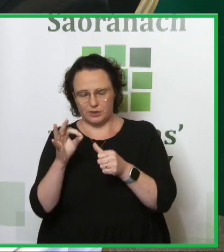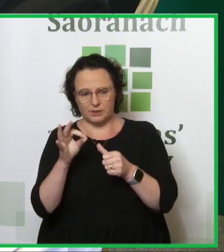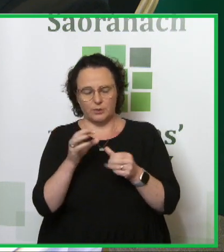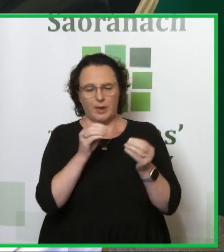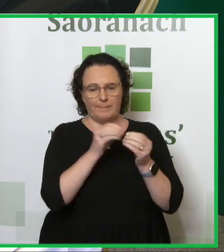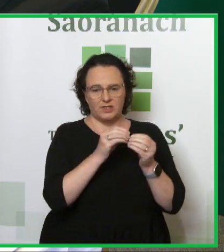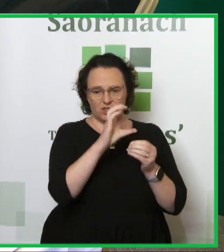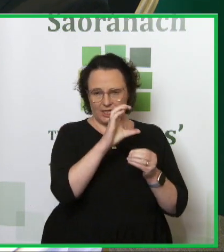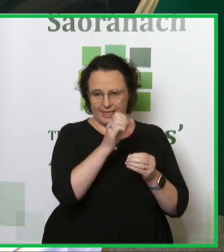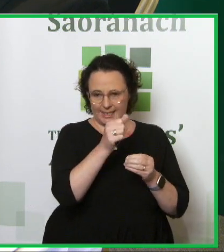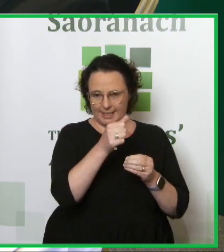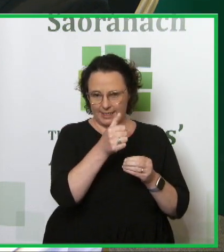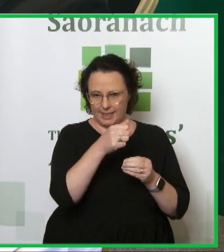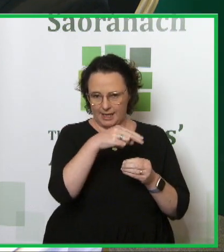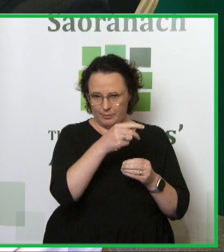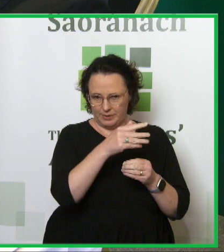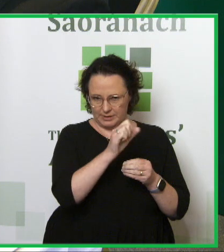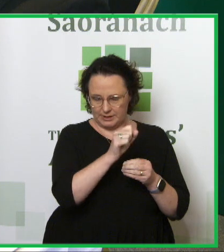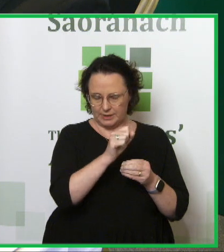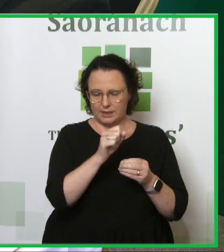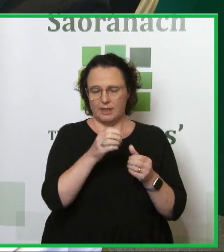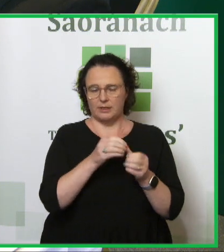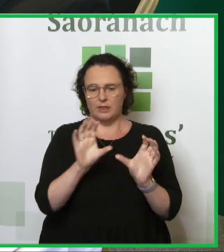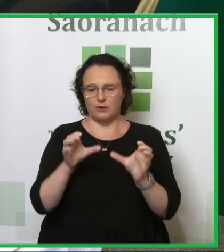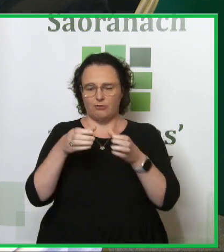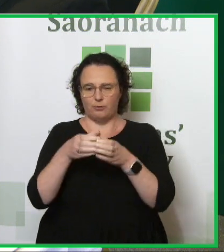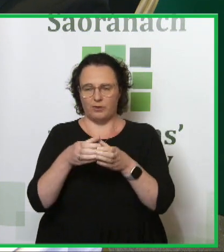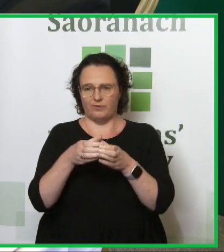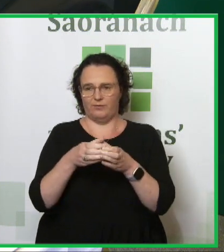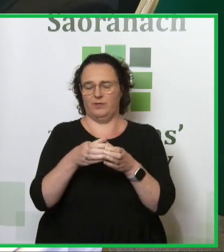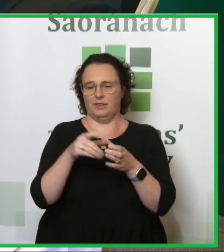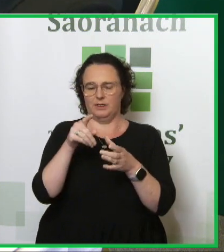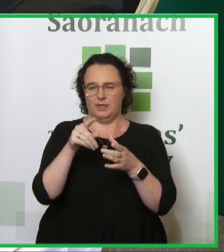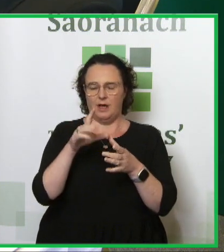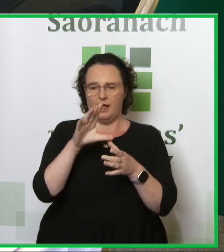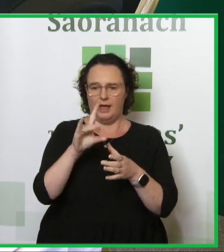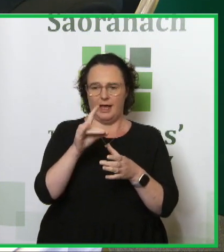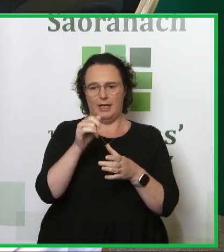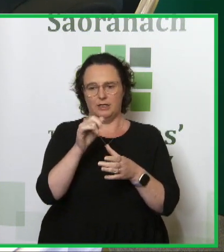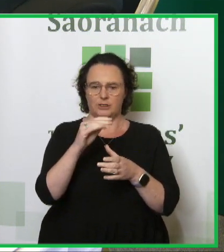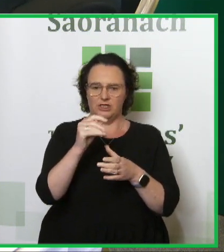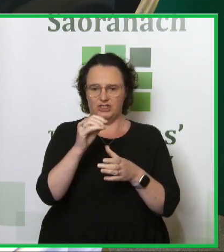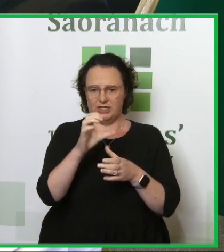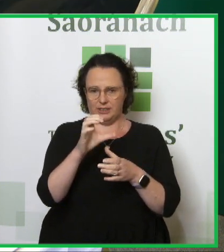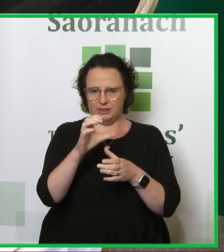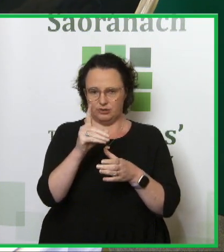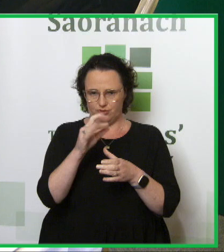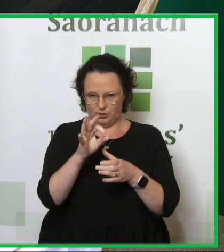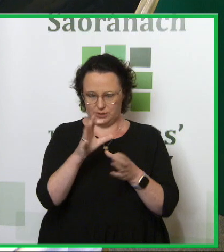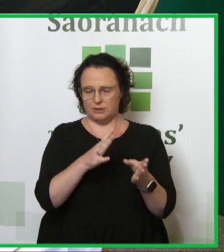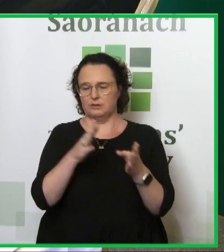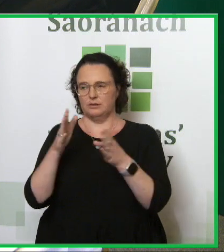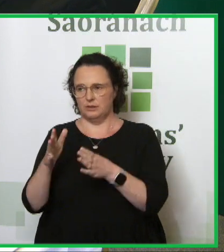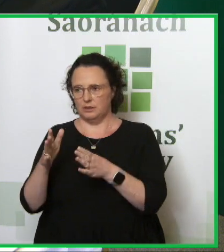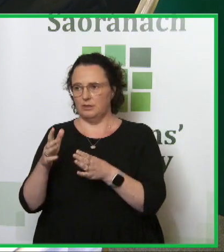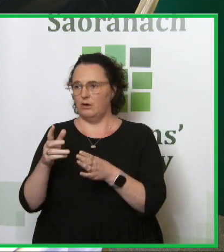then this group of hallucinogenic drugs, then the other option, unless the room agrees, is a third or